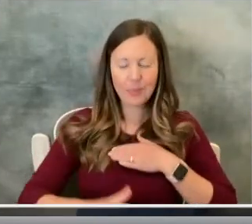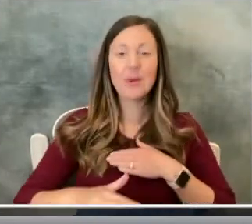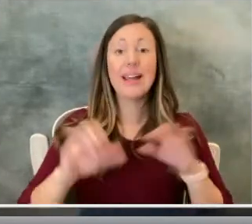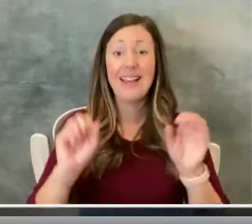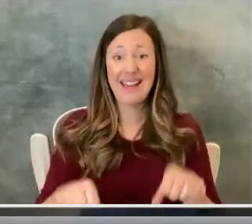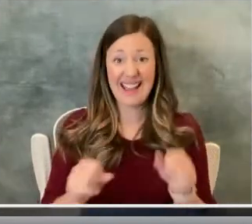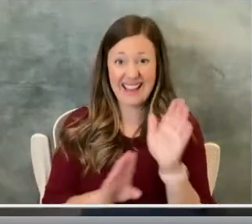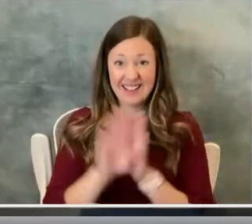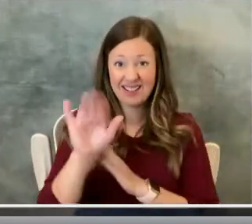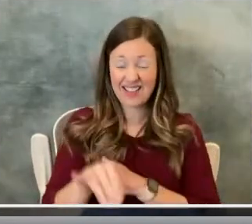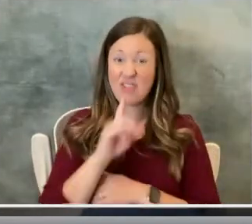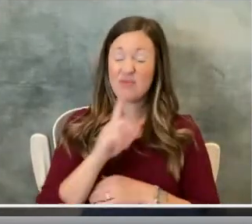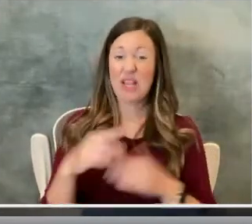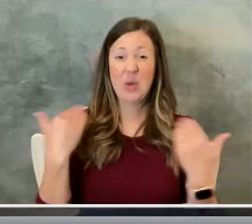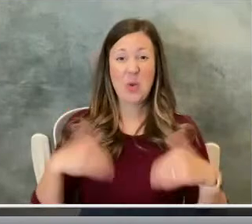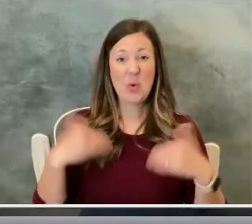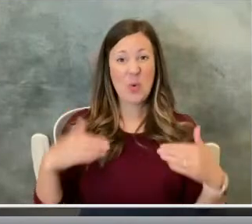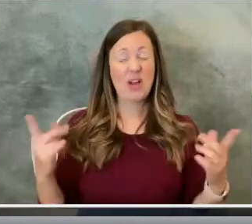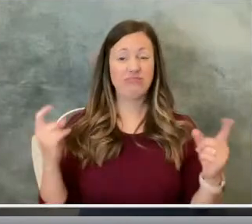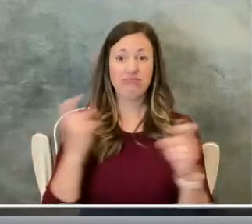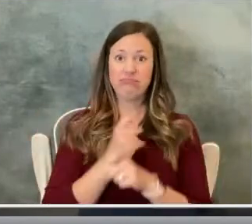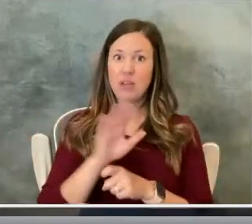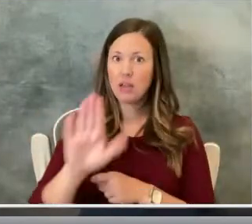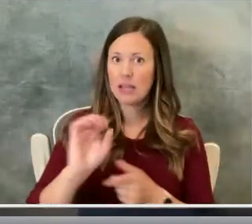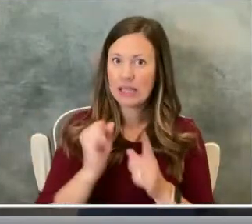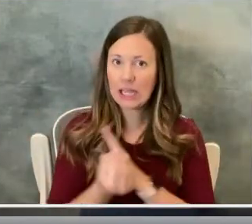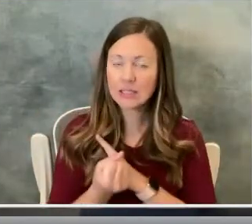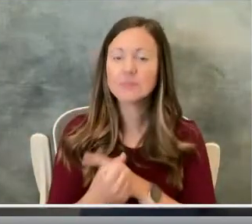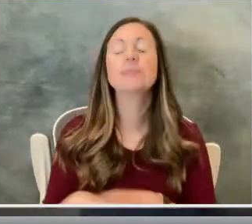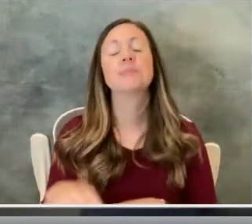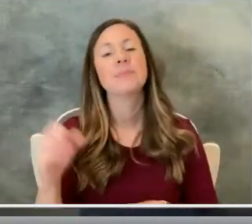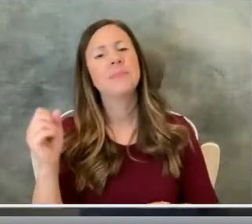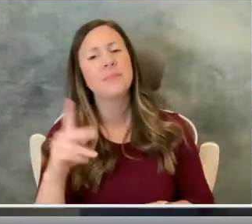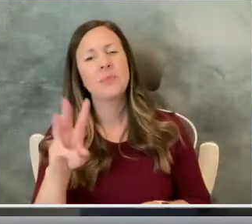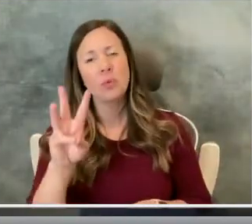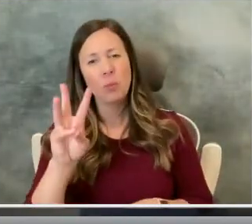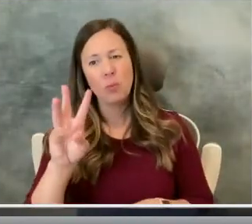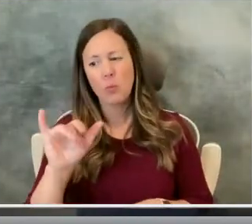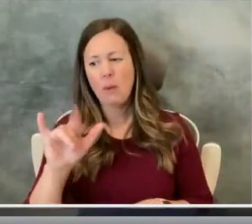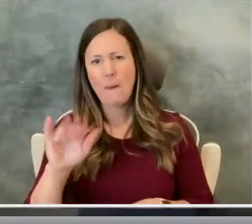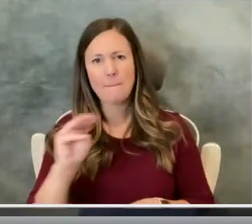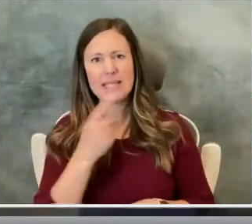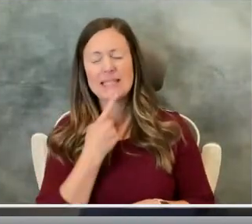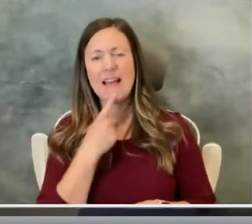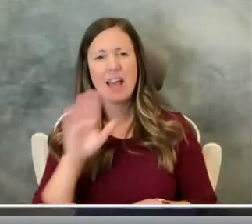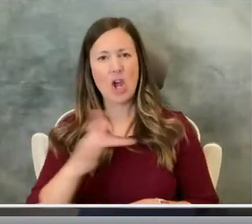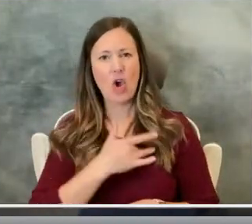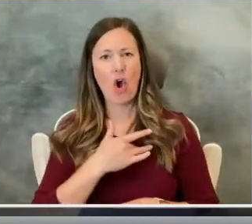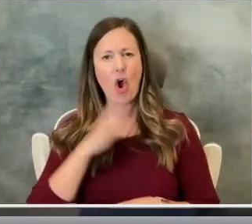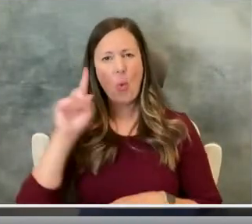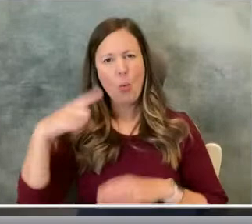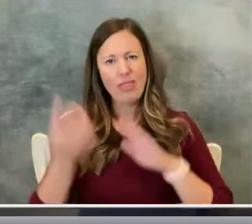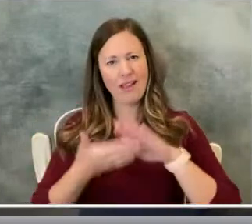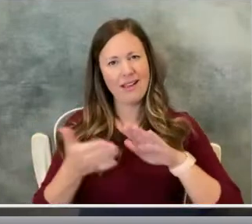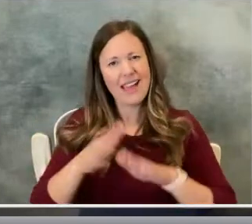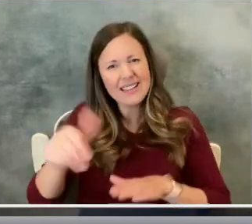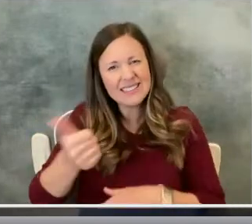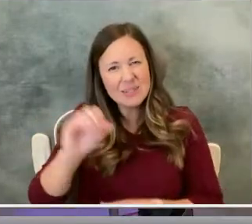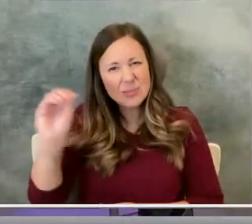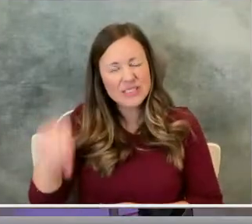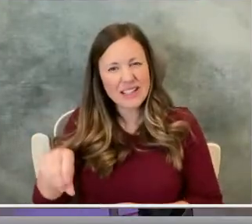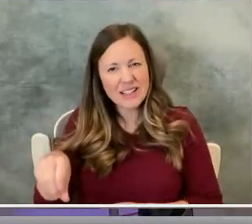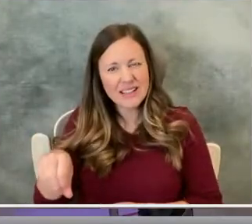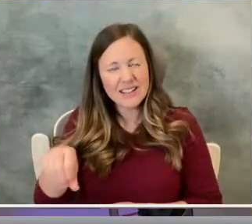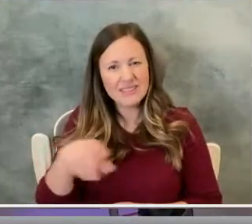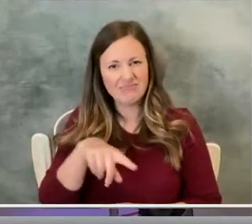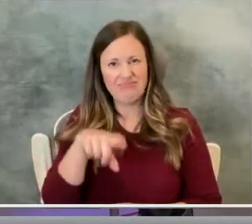his case. So William said his heart, he was told his heart was operating at only 10%. So Dr. Danter, how does